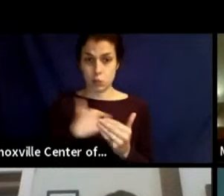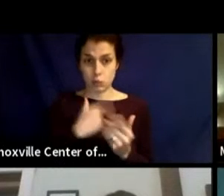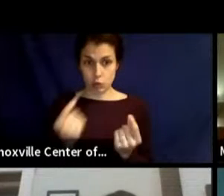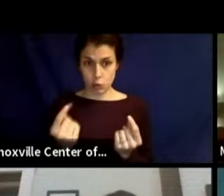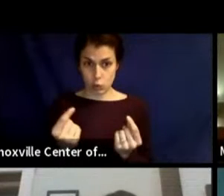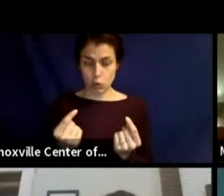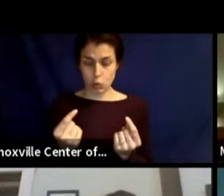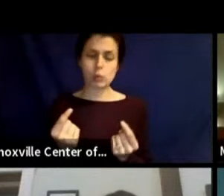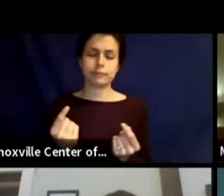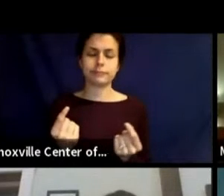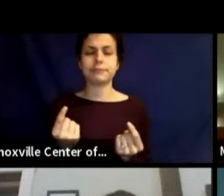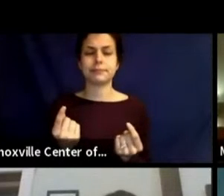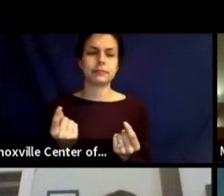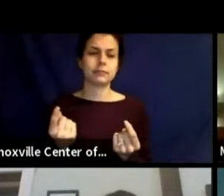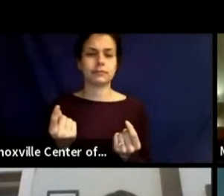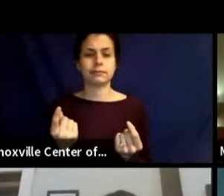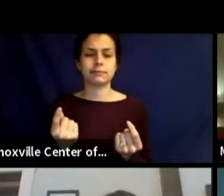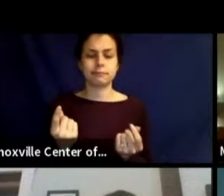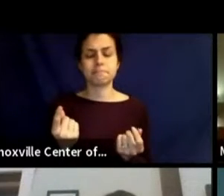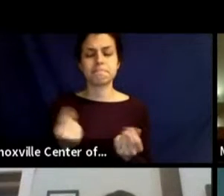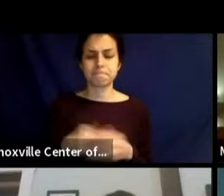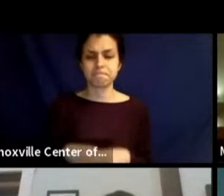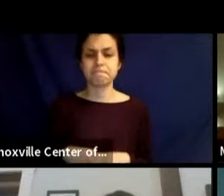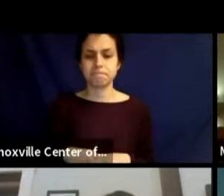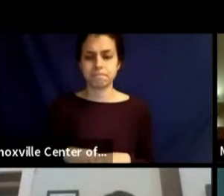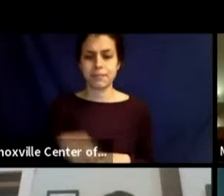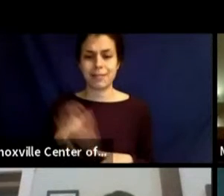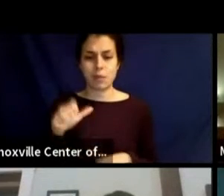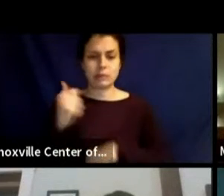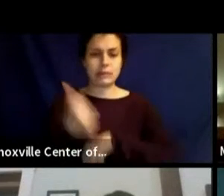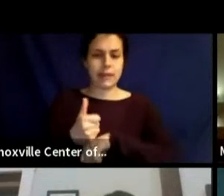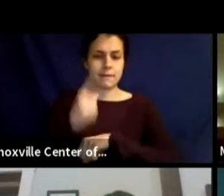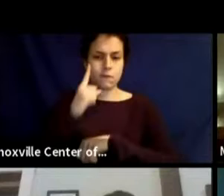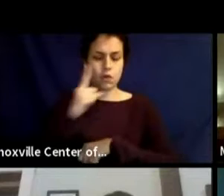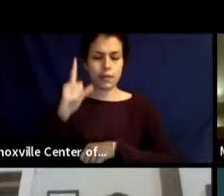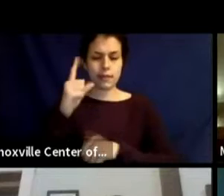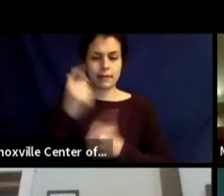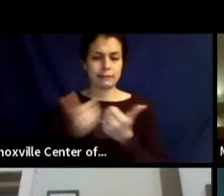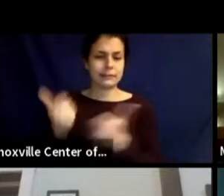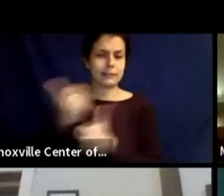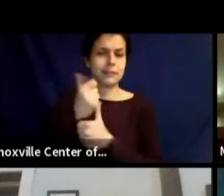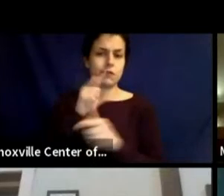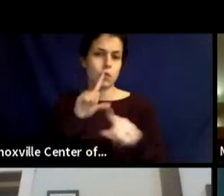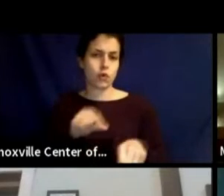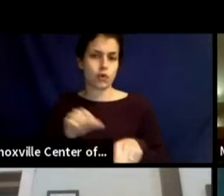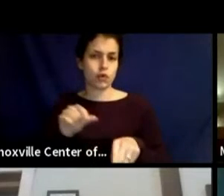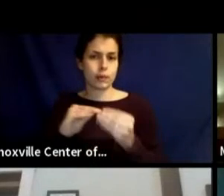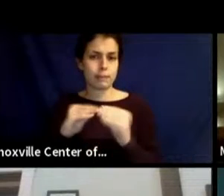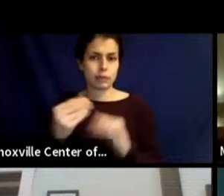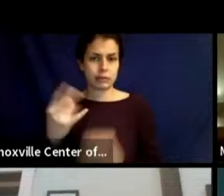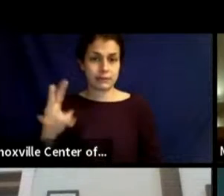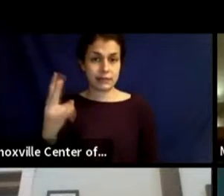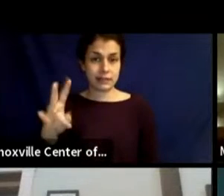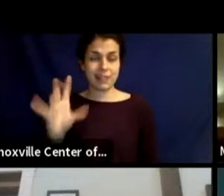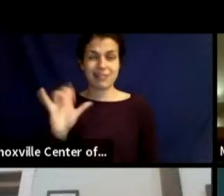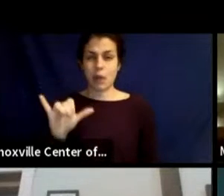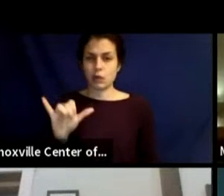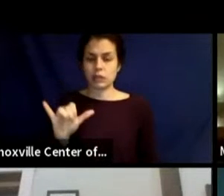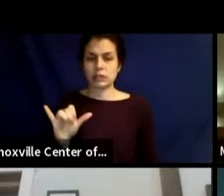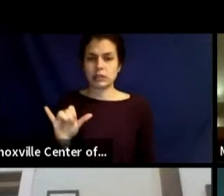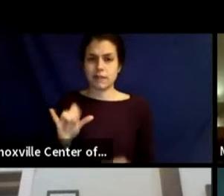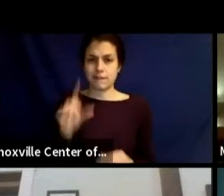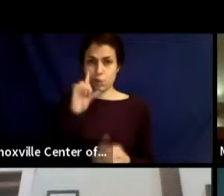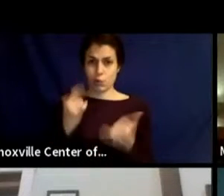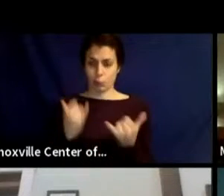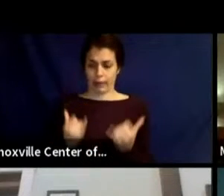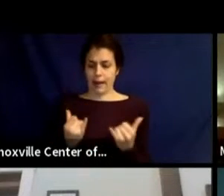into place what was in the Executive Order 17. I put that down again as a placeholder and not